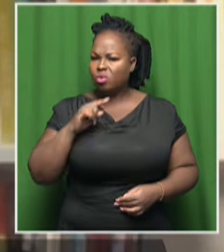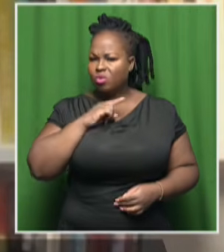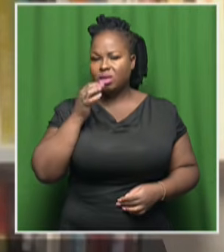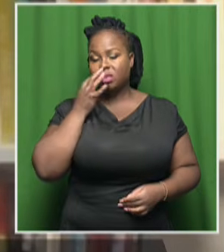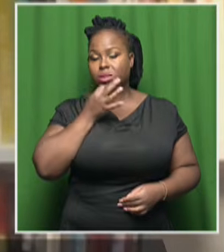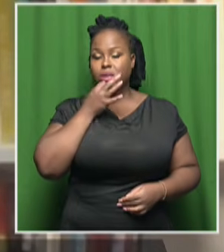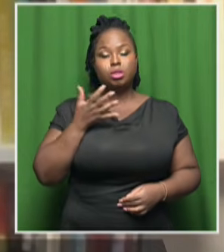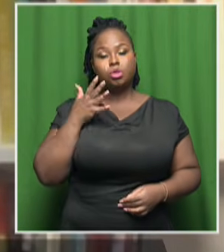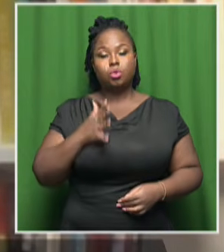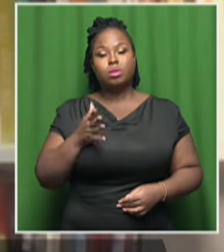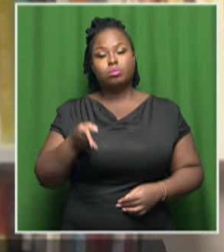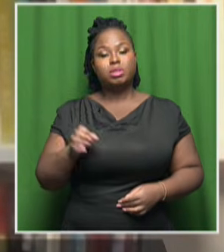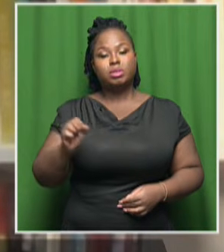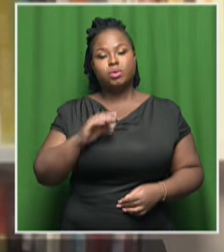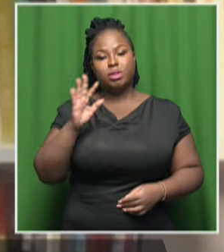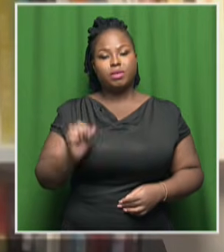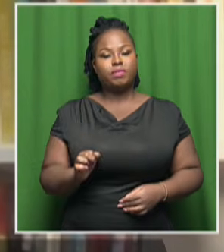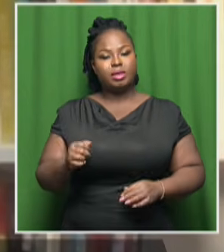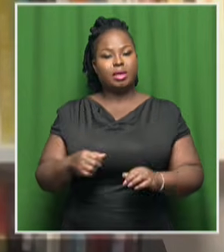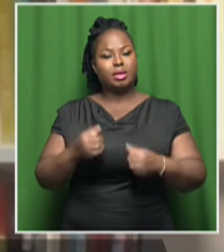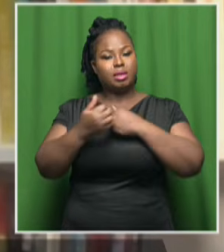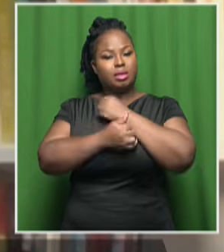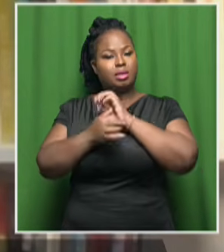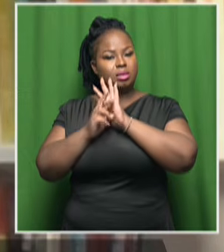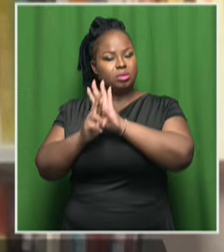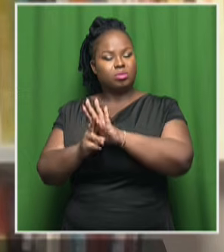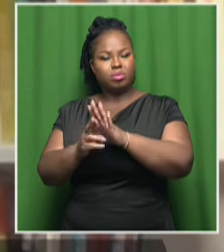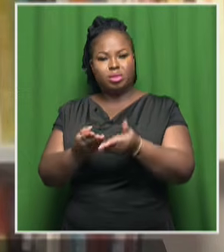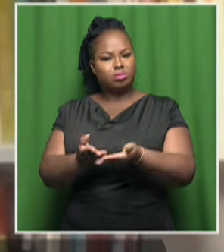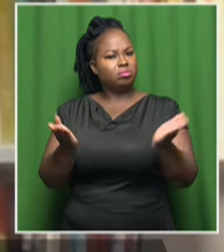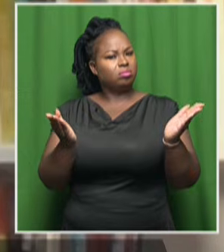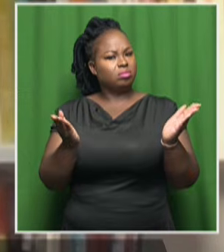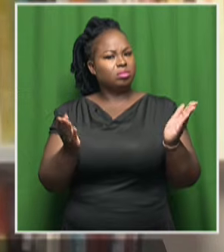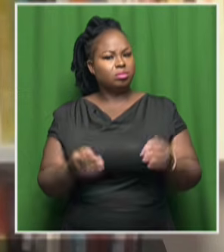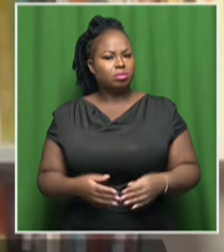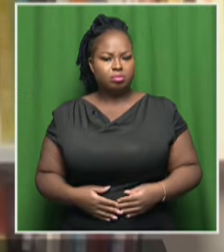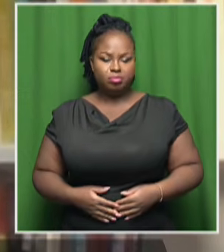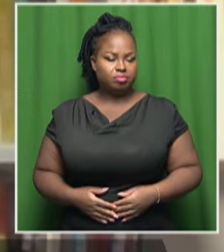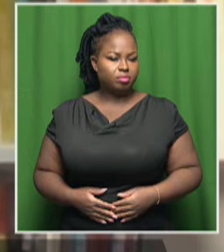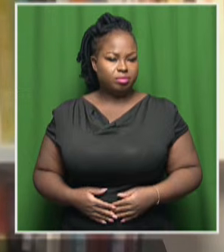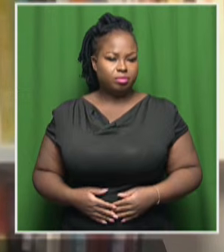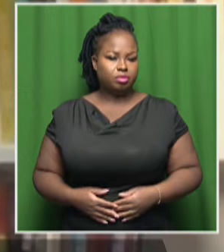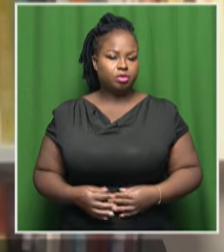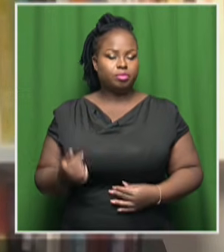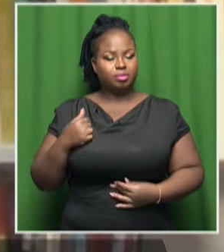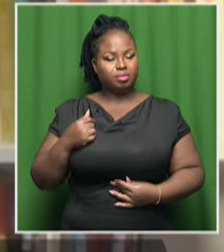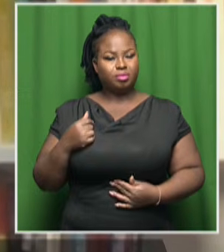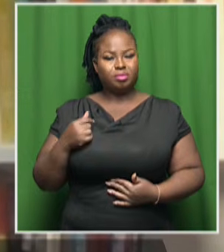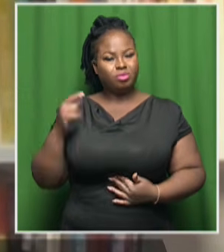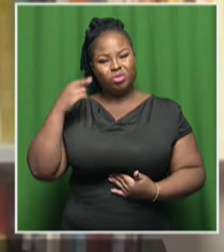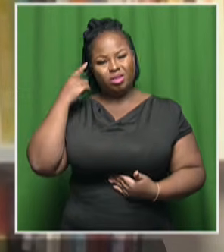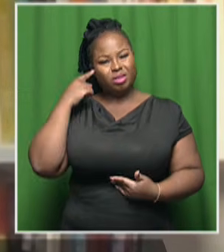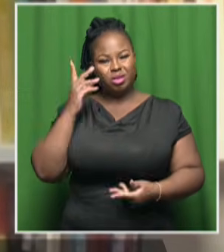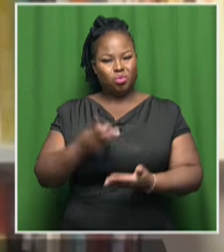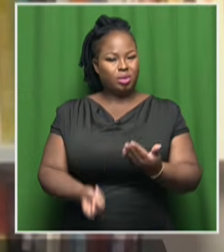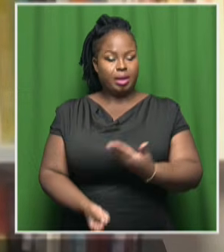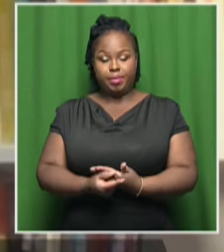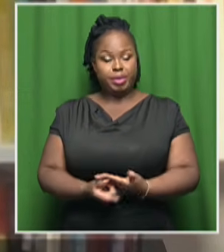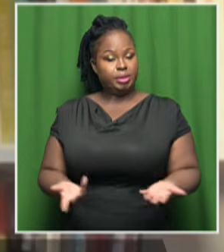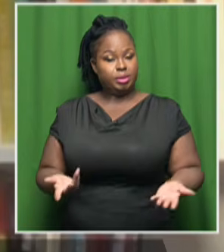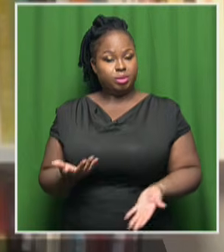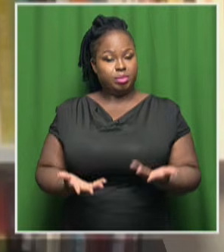to appear at the South African embassy instead of appearing where everyone else is appearing. So I don't think it's going to take off. I don't know,